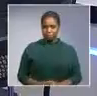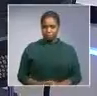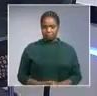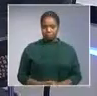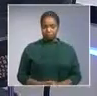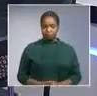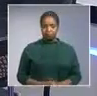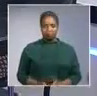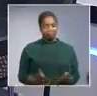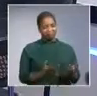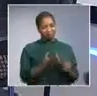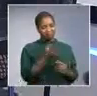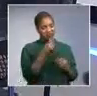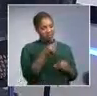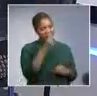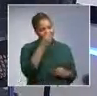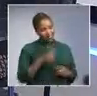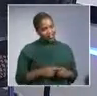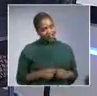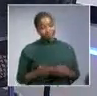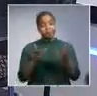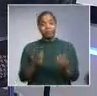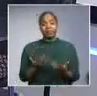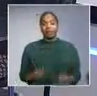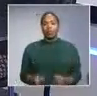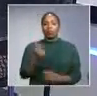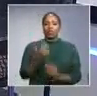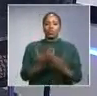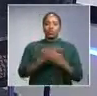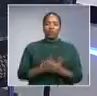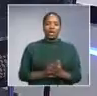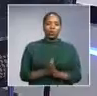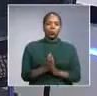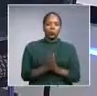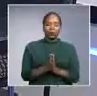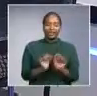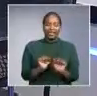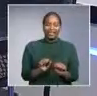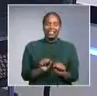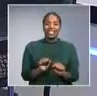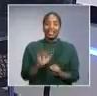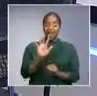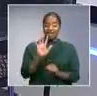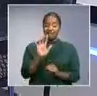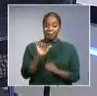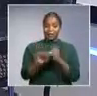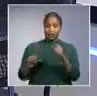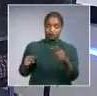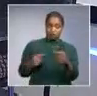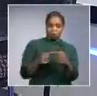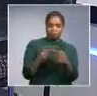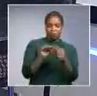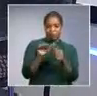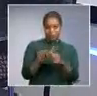And we'll have all your money news with Mateo. Well, the local market on the money tonight. It has hit the best close in 5 months following stronger global